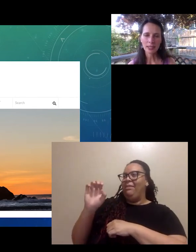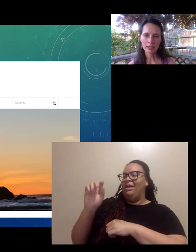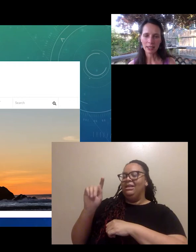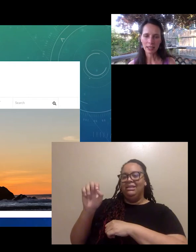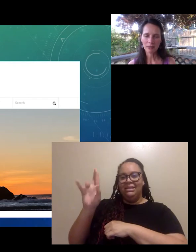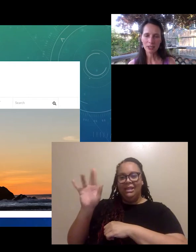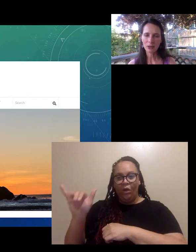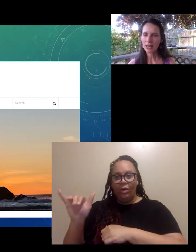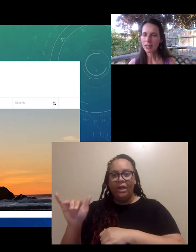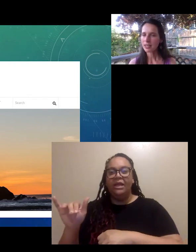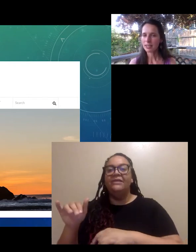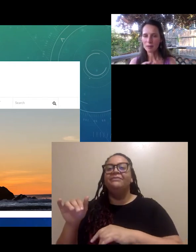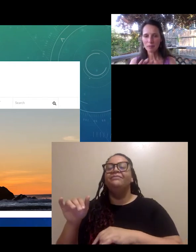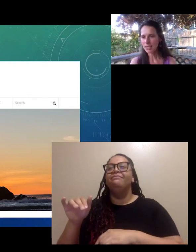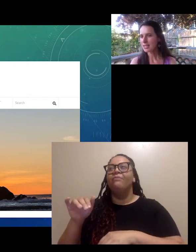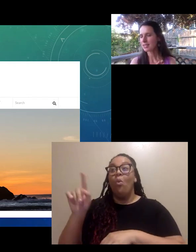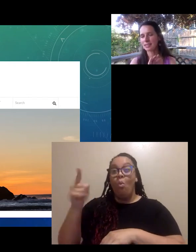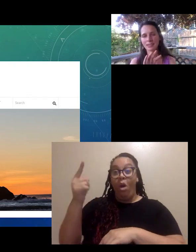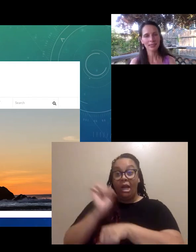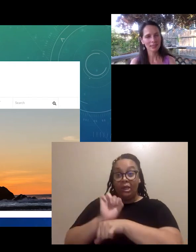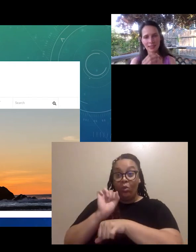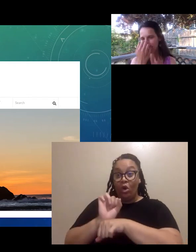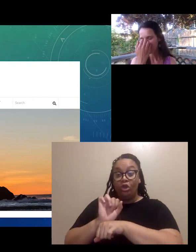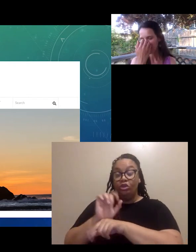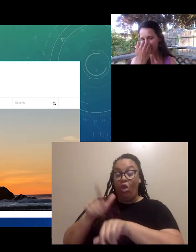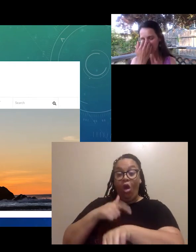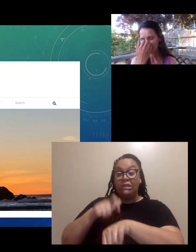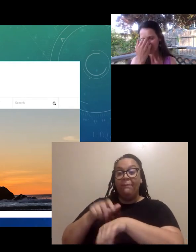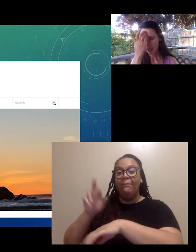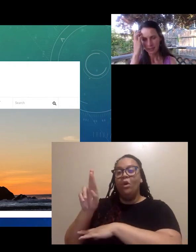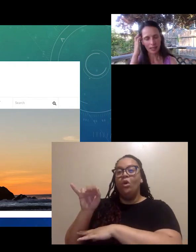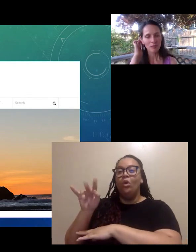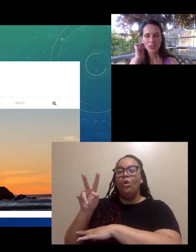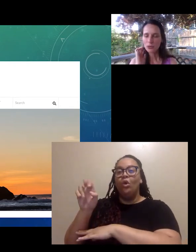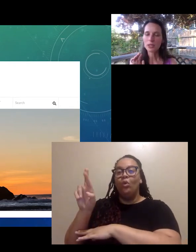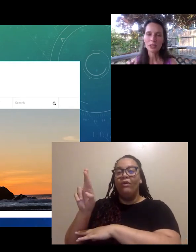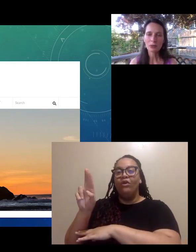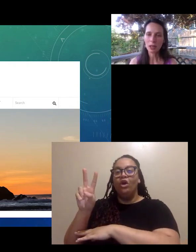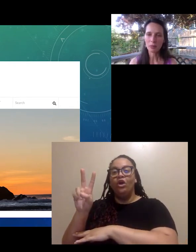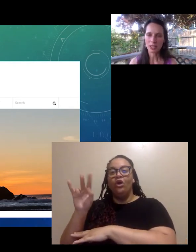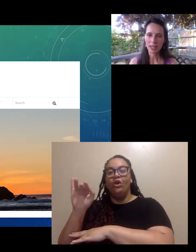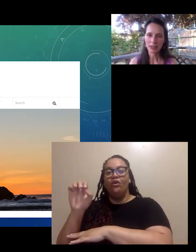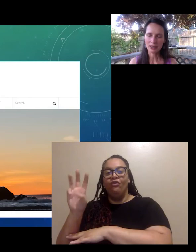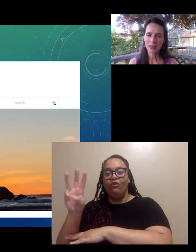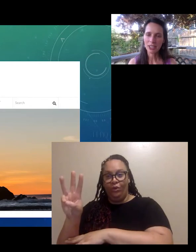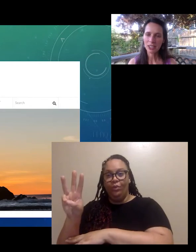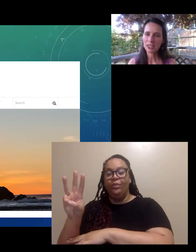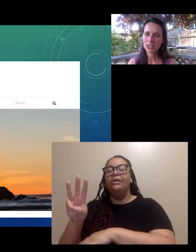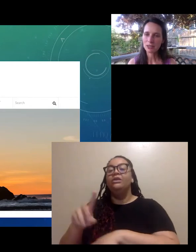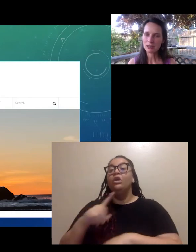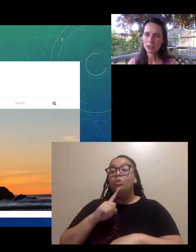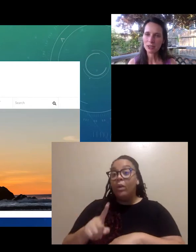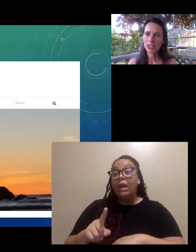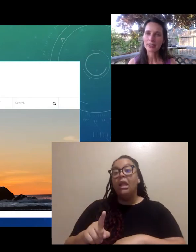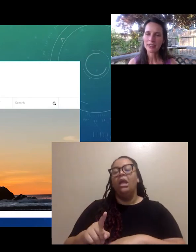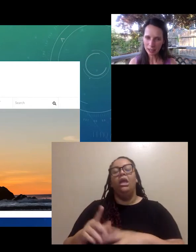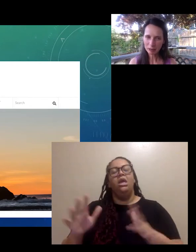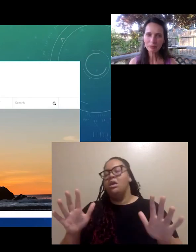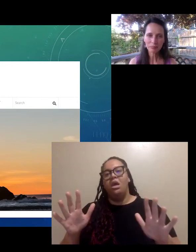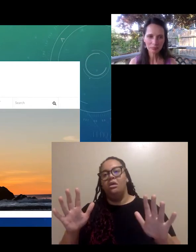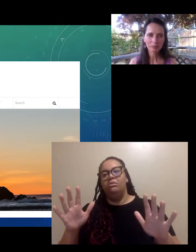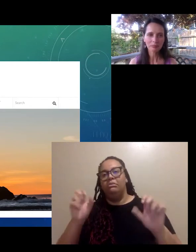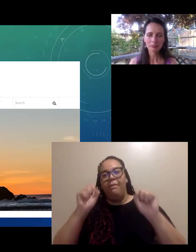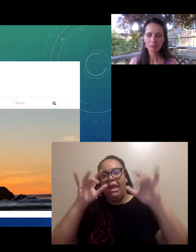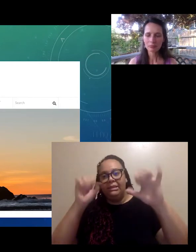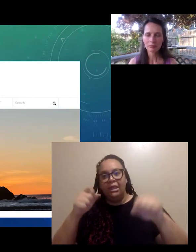the Portland area. So it's up to date. It is, um, yeah, just really well put together. So I encourage you to check that